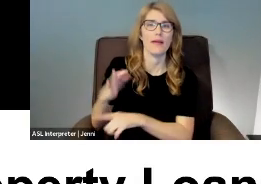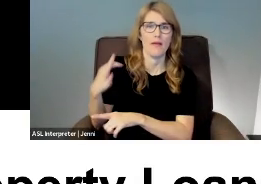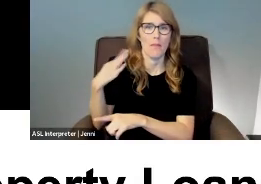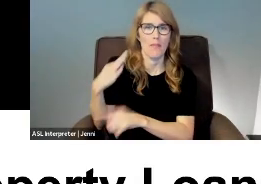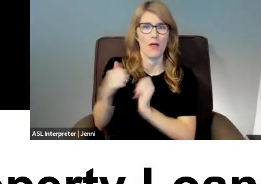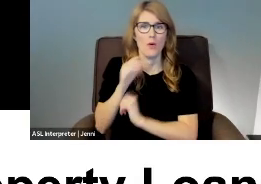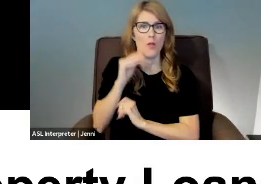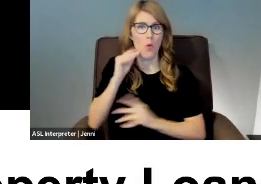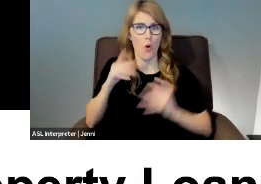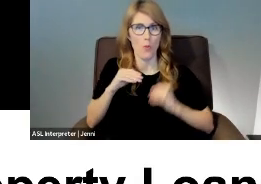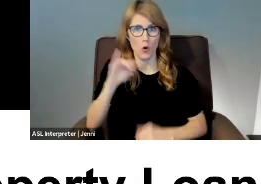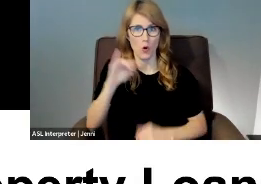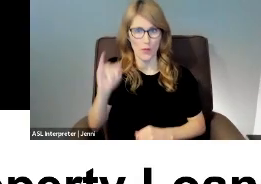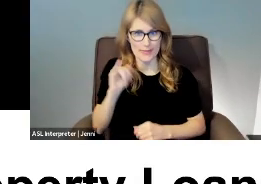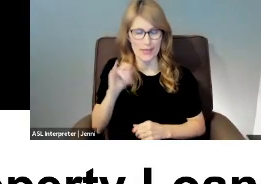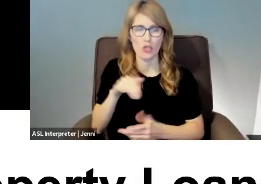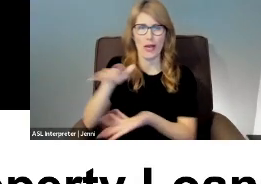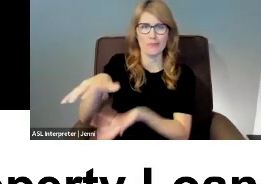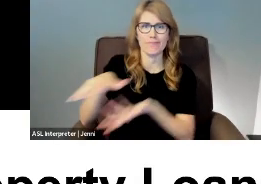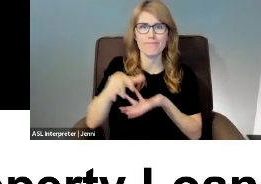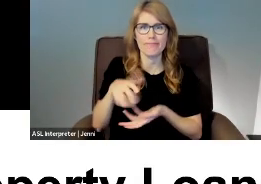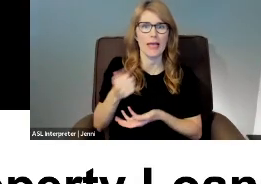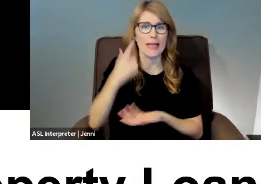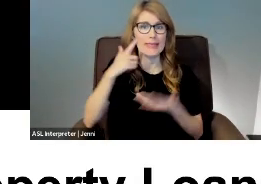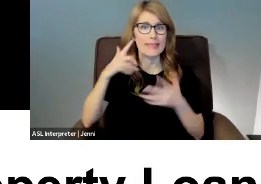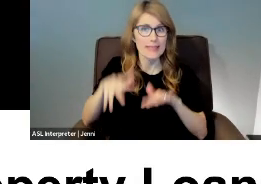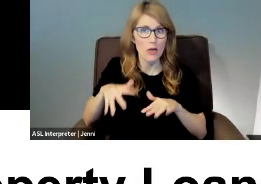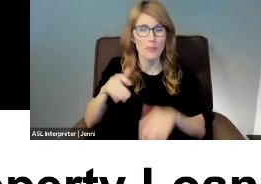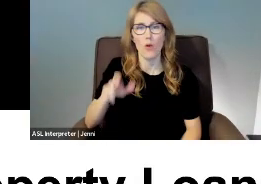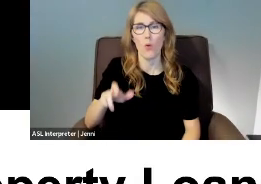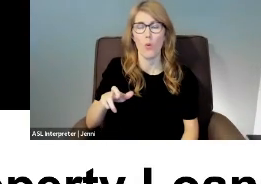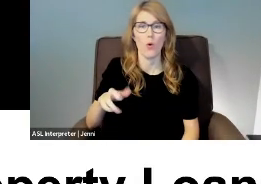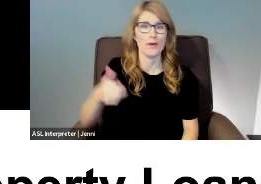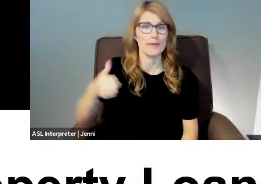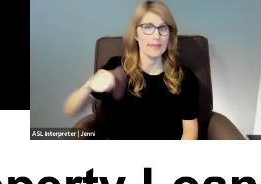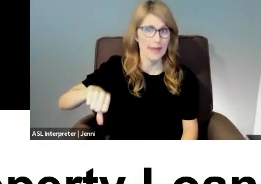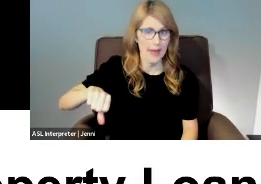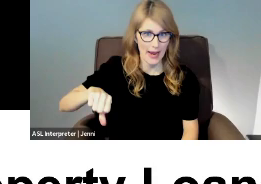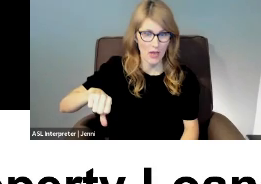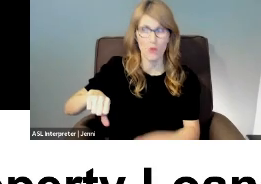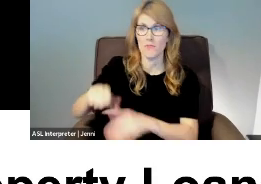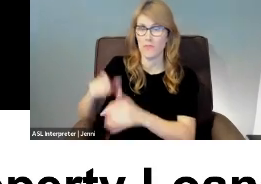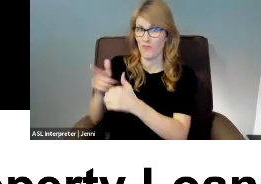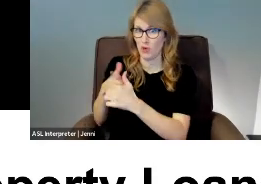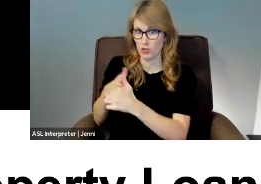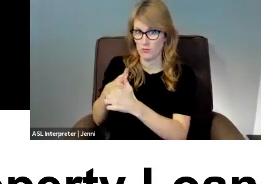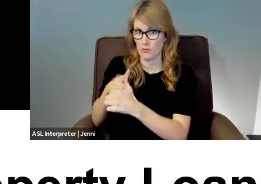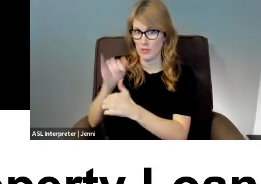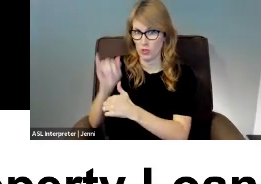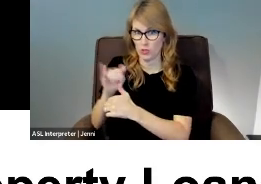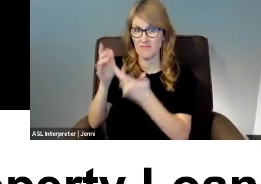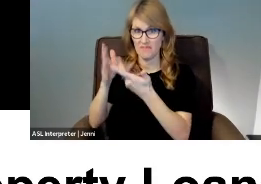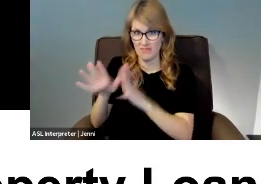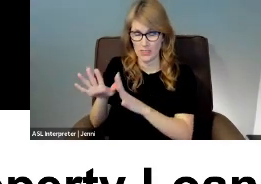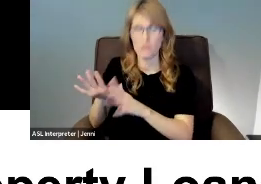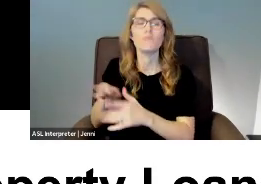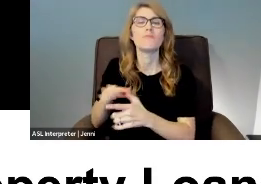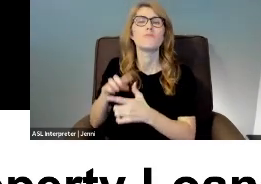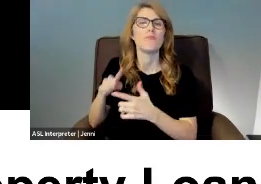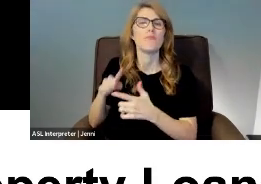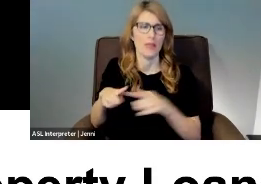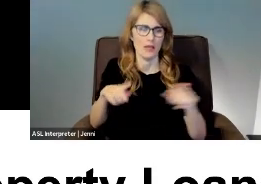any settlements or denials. Then you're able to apply for these